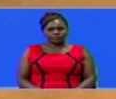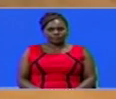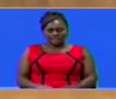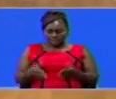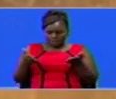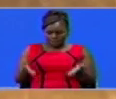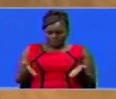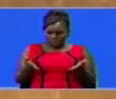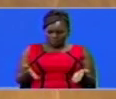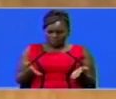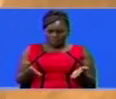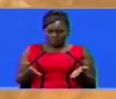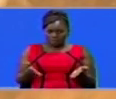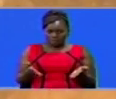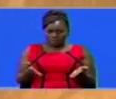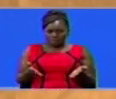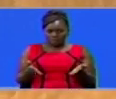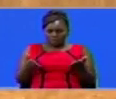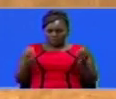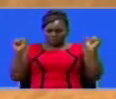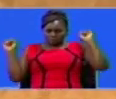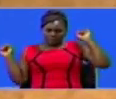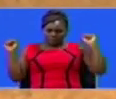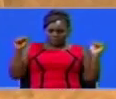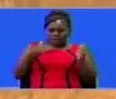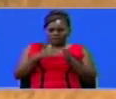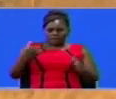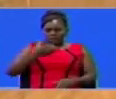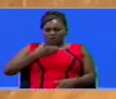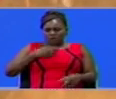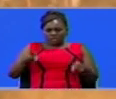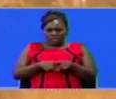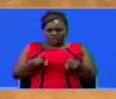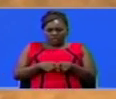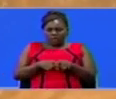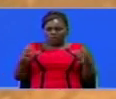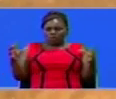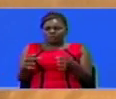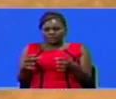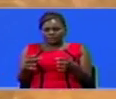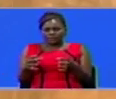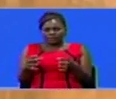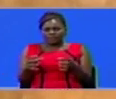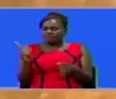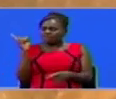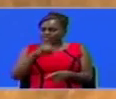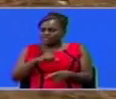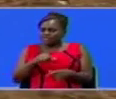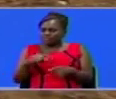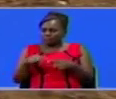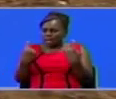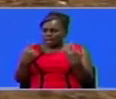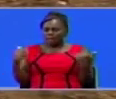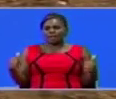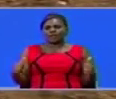For now, the fight pitting pastoralists against ranch owners and apprehensive community is far from over.